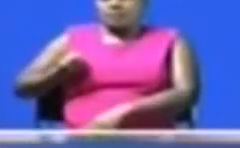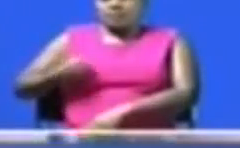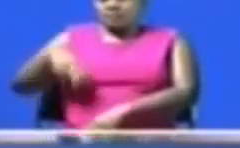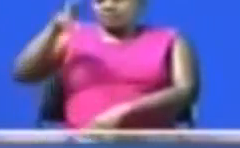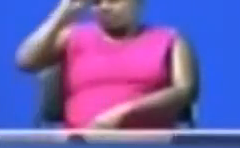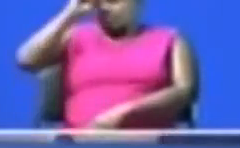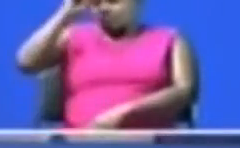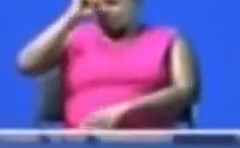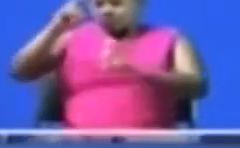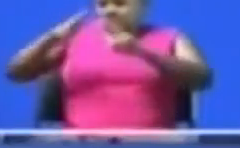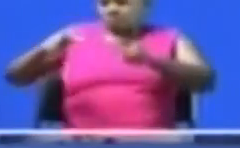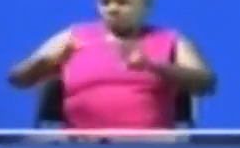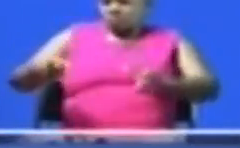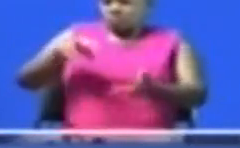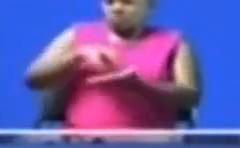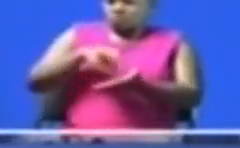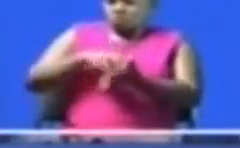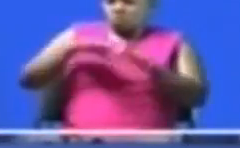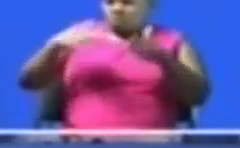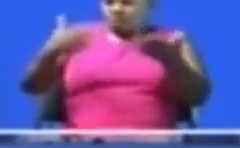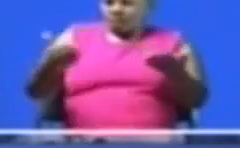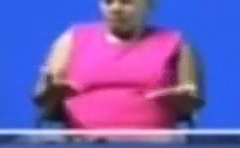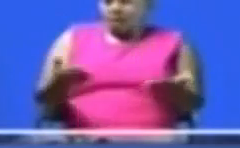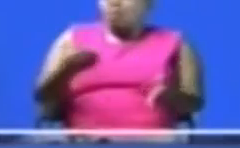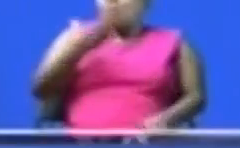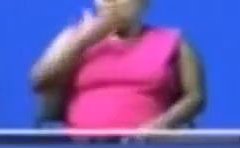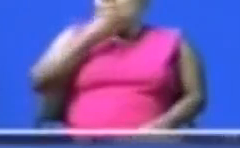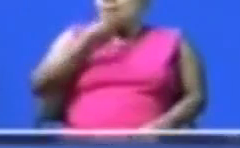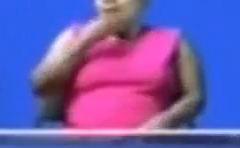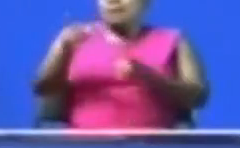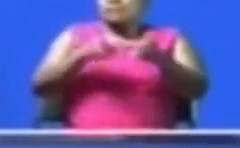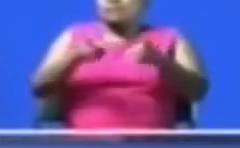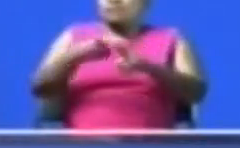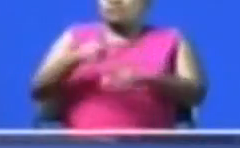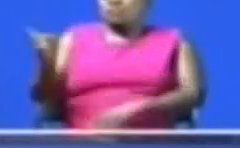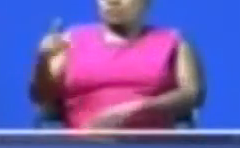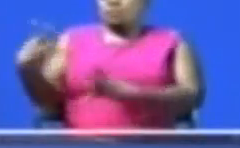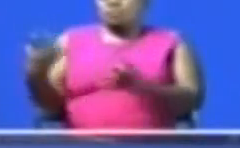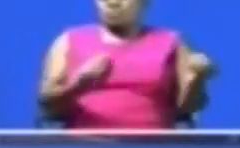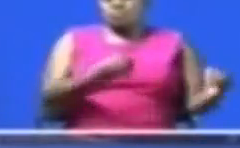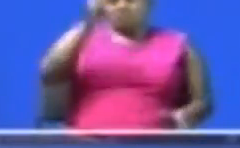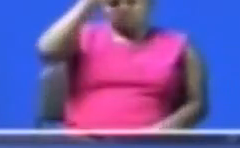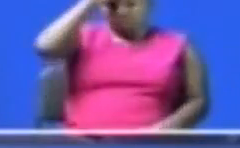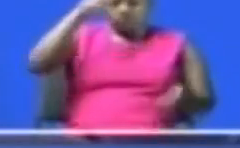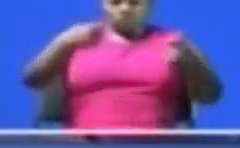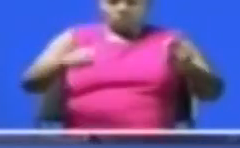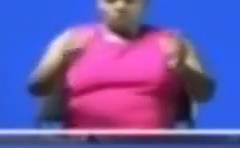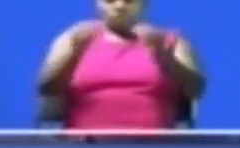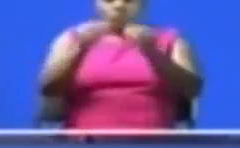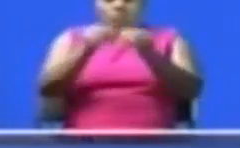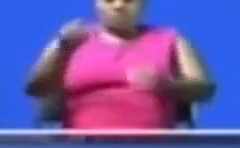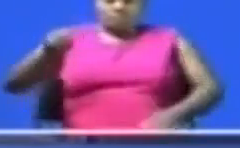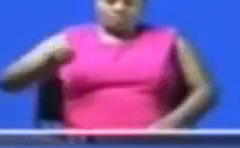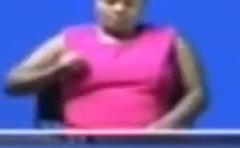Police are investigating circumstances under which Naftali Kinuthia traveled from Nairobi to Eldoret in an attempt to meet up with the late